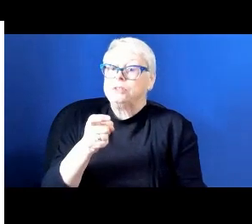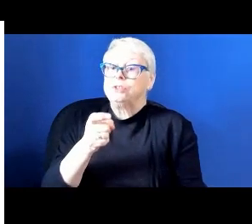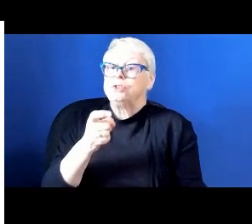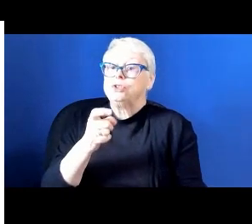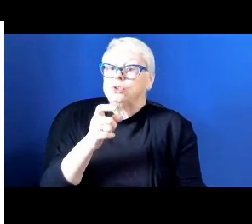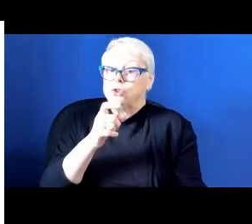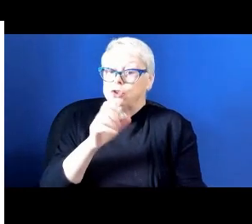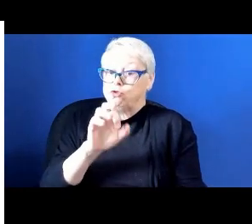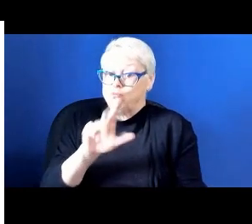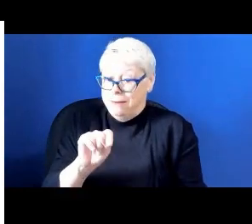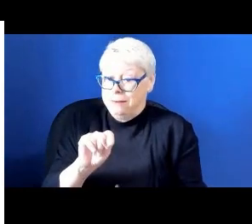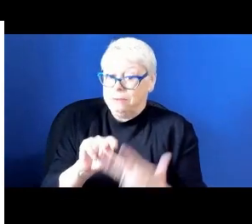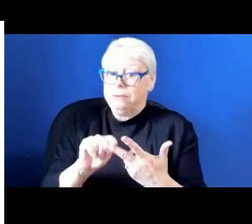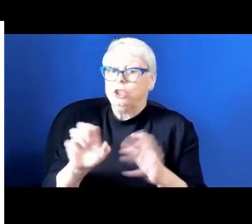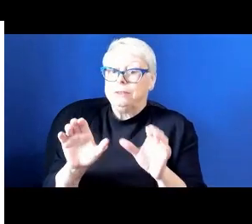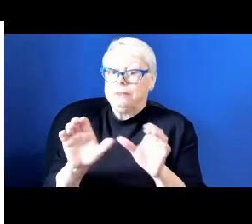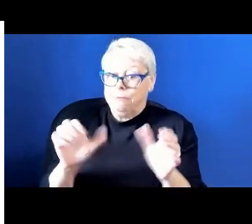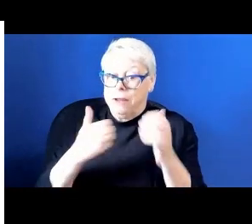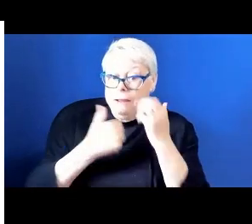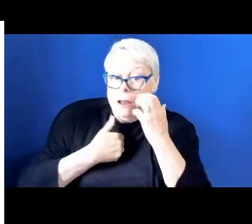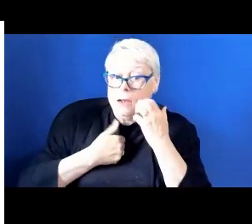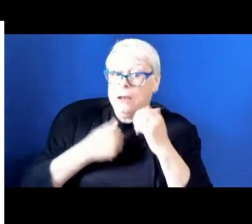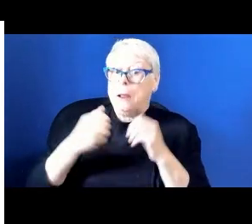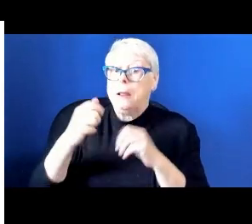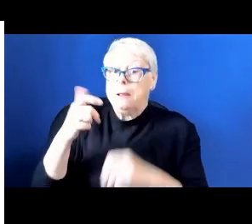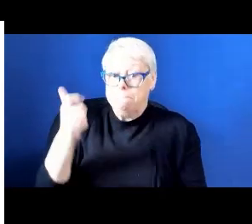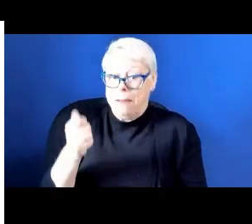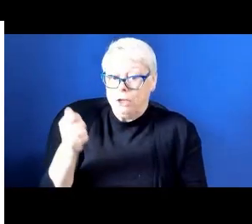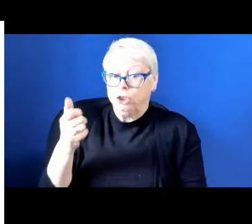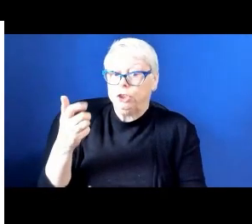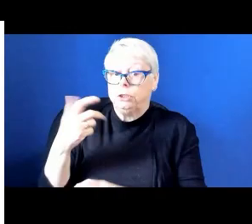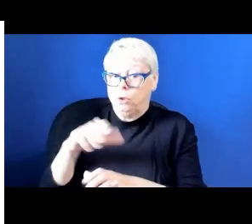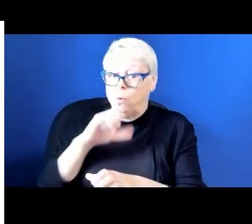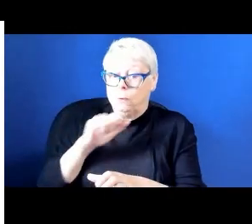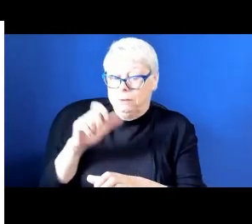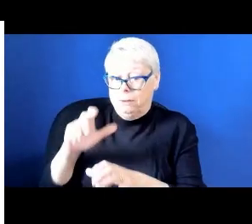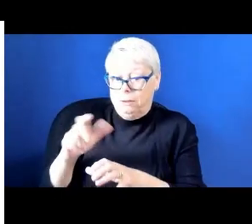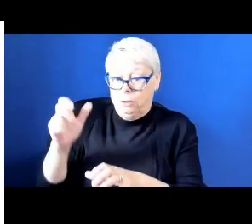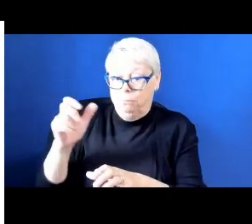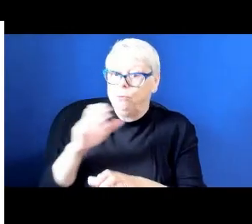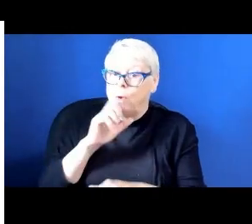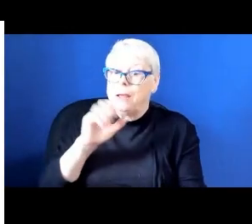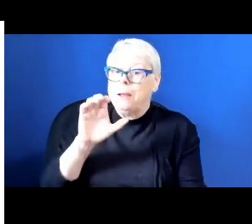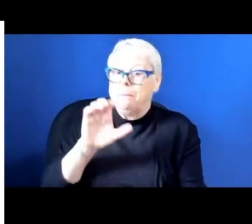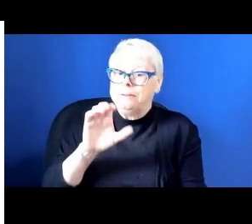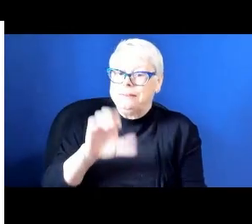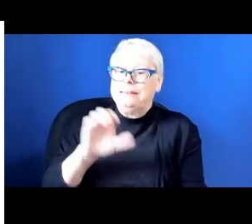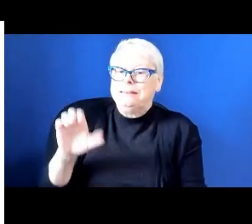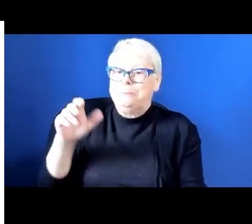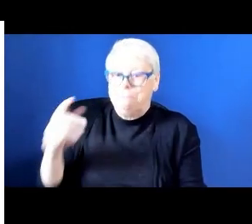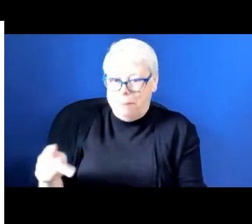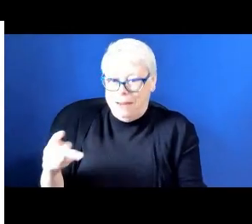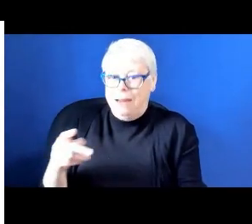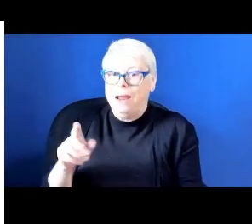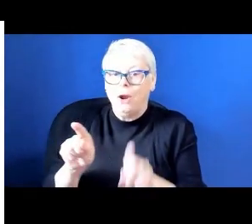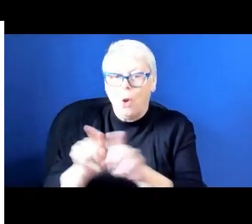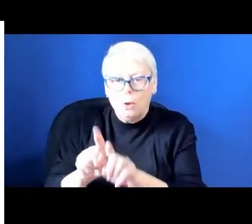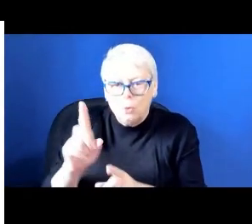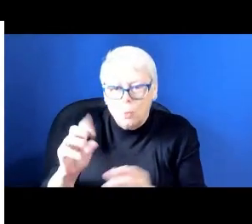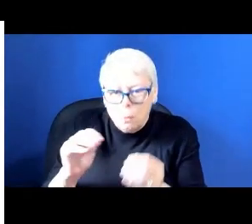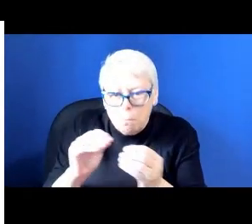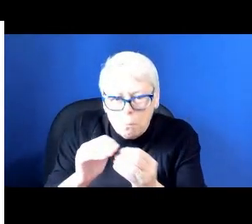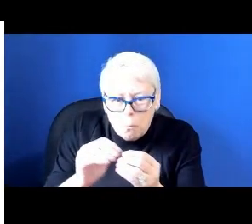disability benefit, registered disability savings plan, plus the one provincial and territory disability assistance